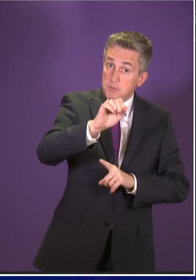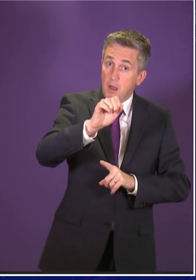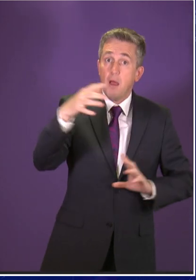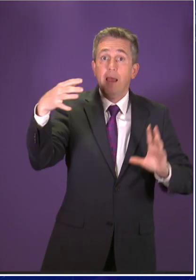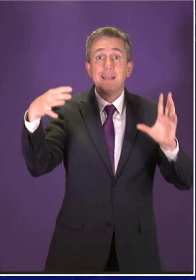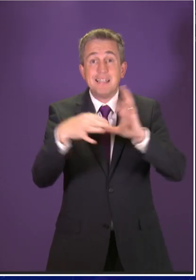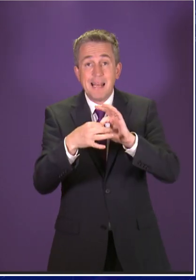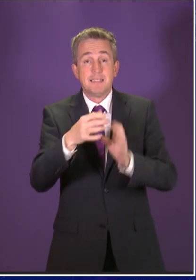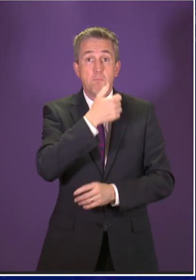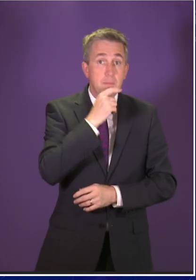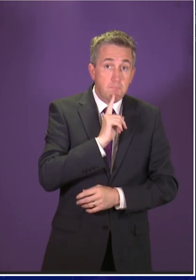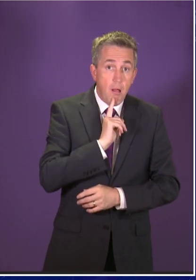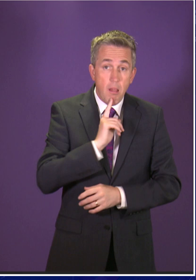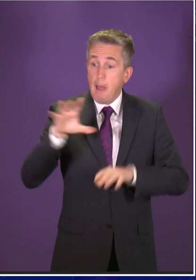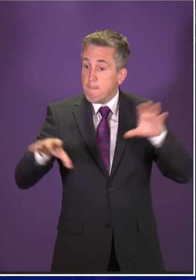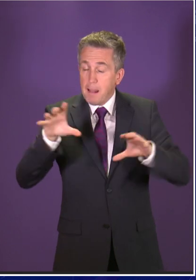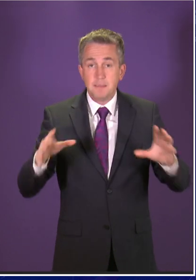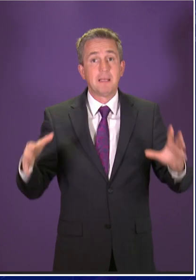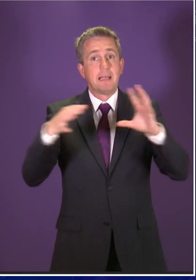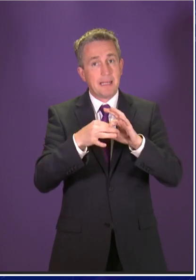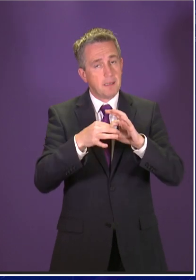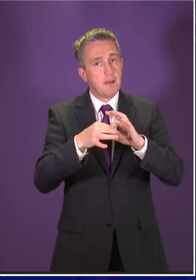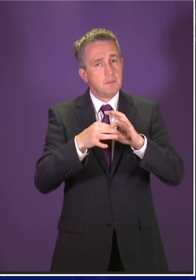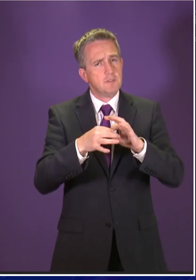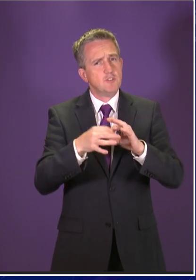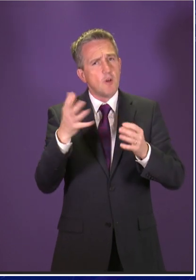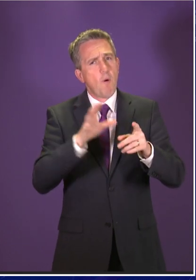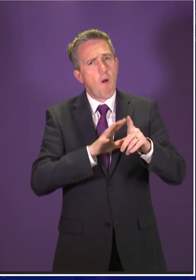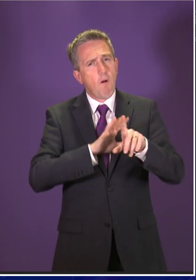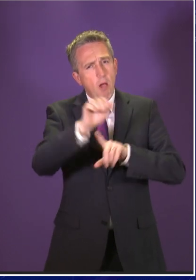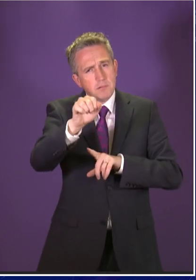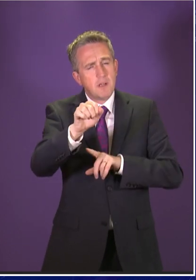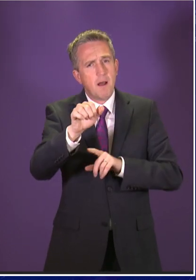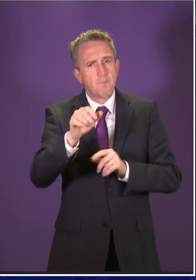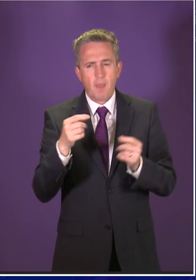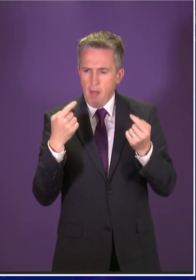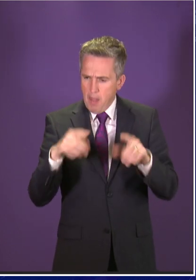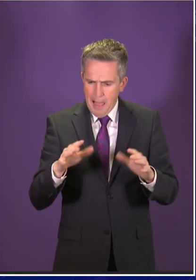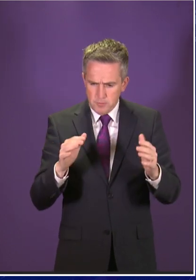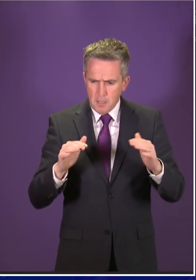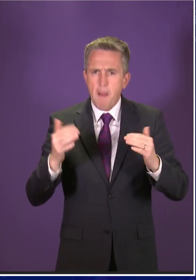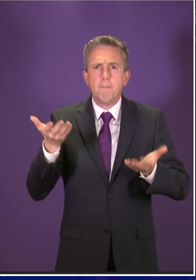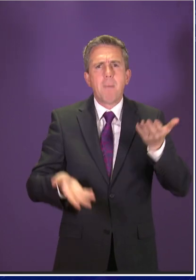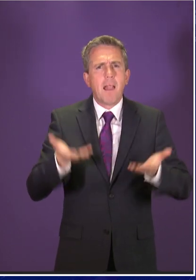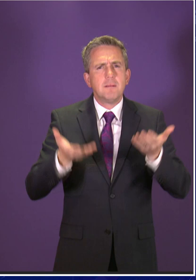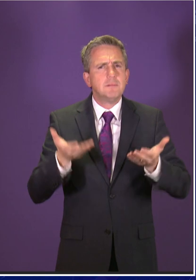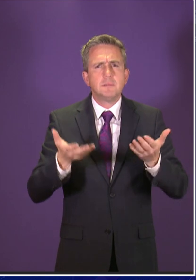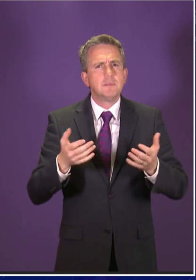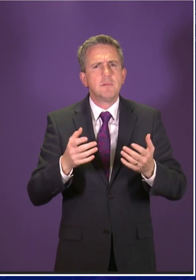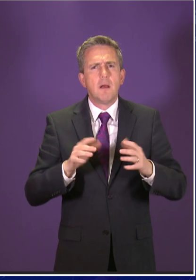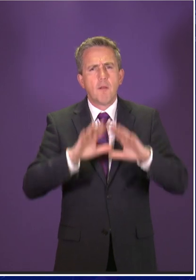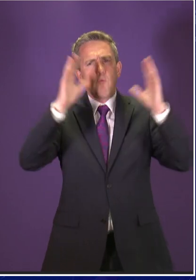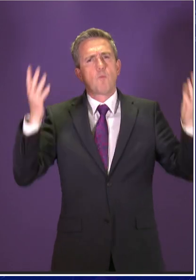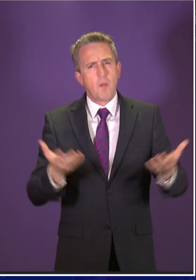Peoples and Places, affirms that culture is a prism through which to perceive the equilibrium of any society,